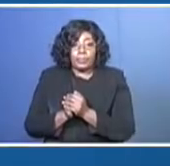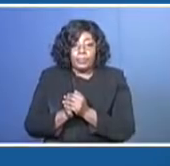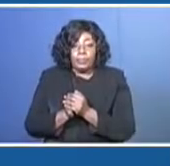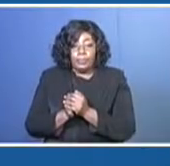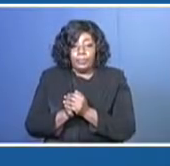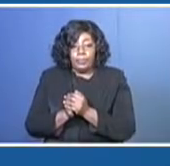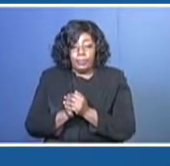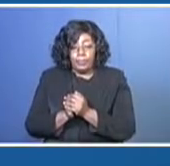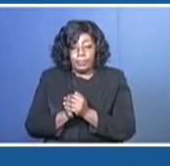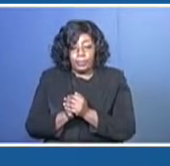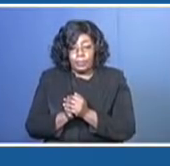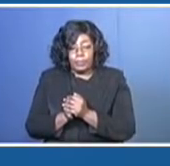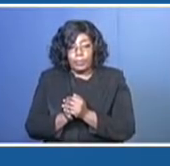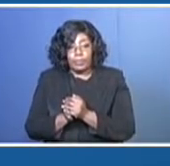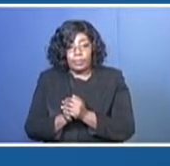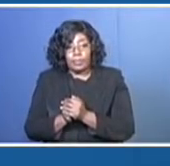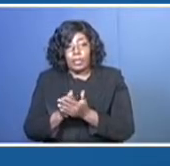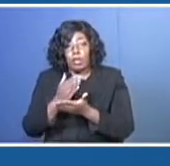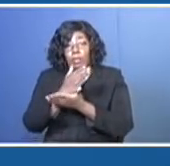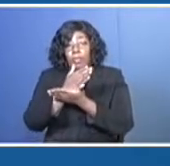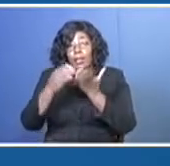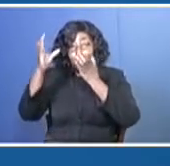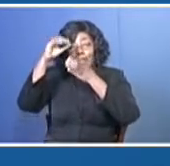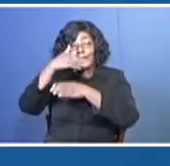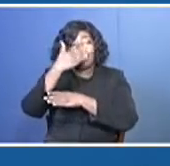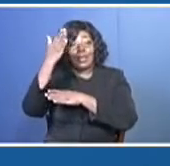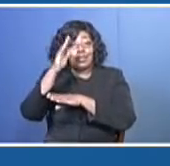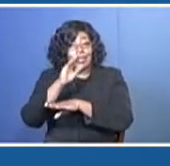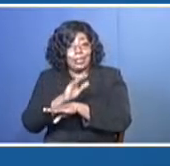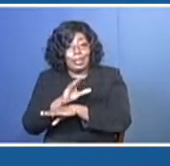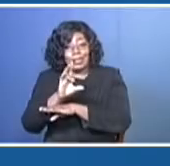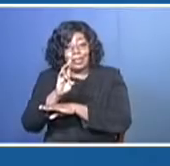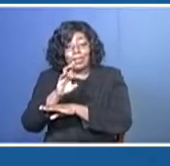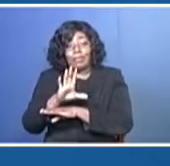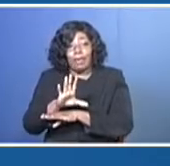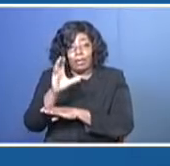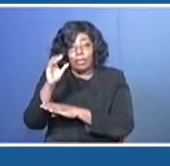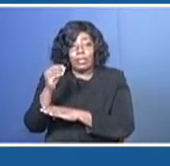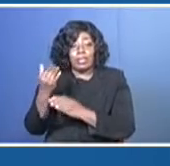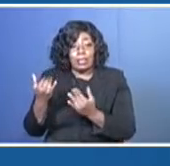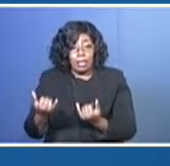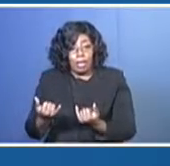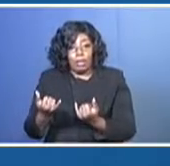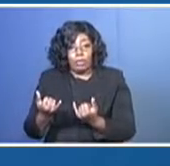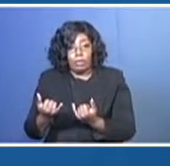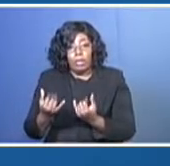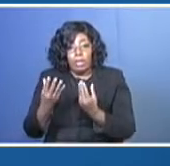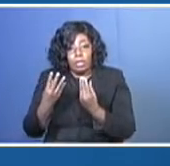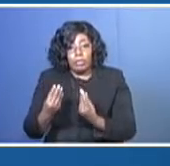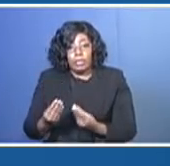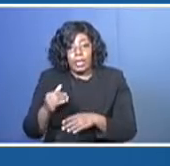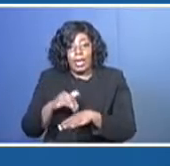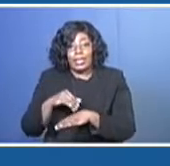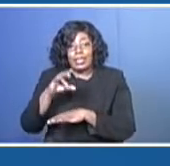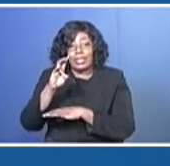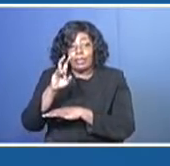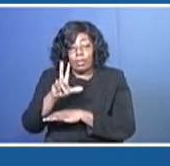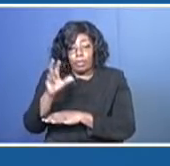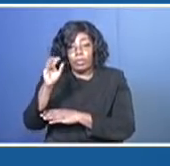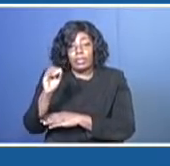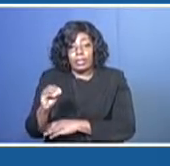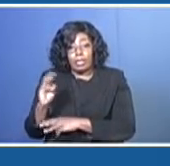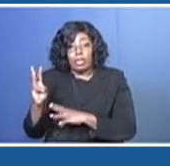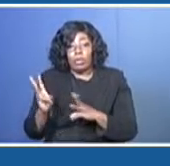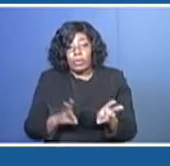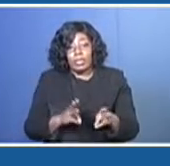evening, Makishla. Outside of our studios, partly cloudy skies tonight. 75 degrees is the current temperature. Relative humidity at 73%. The winds